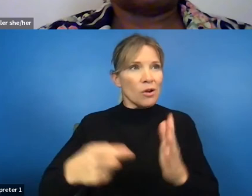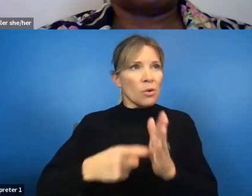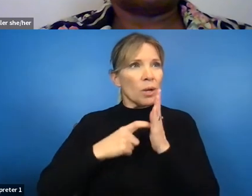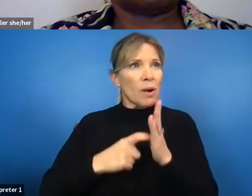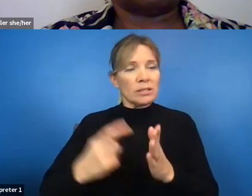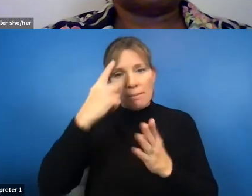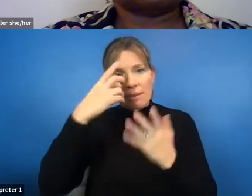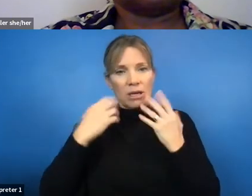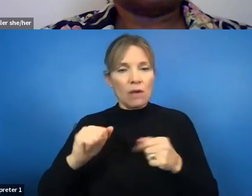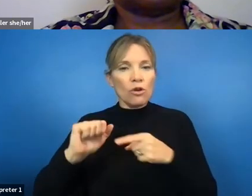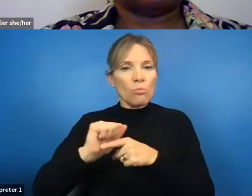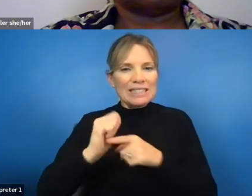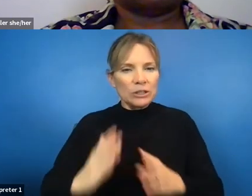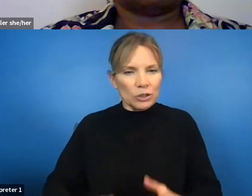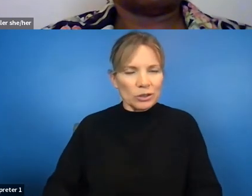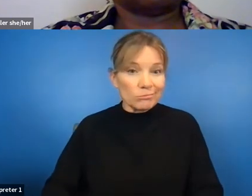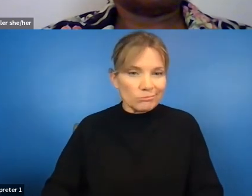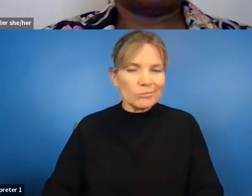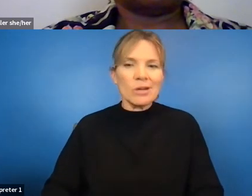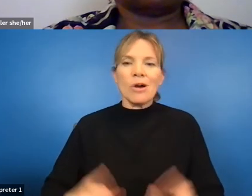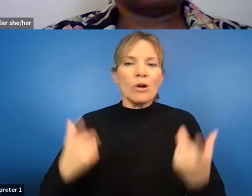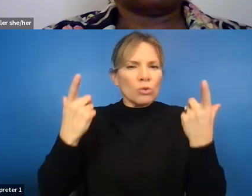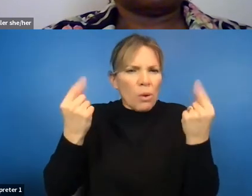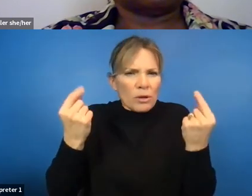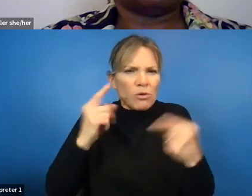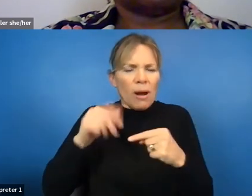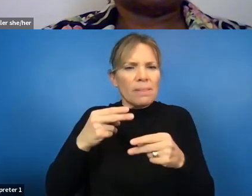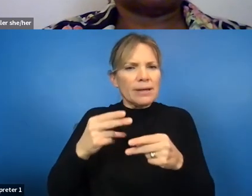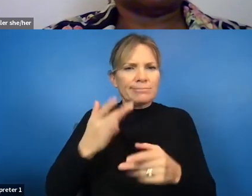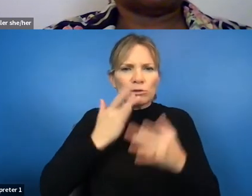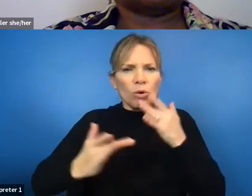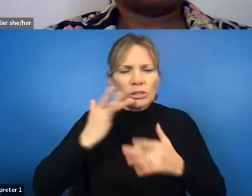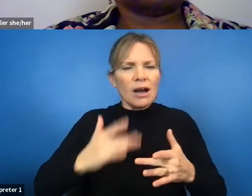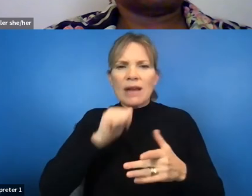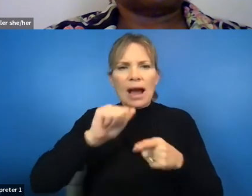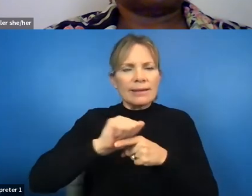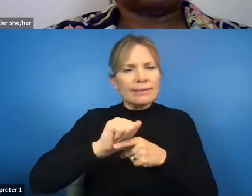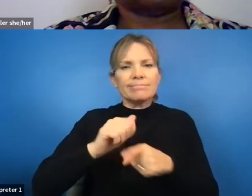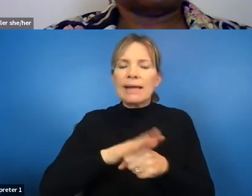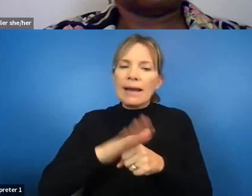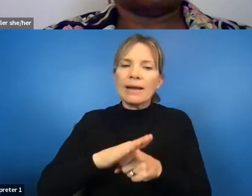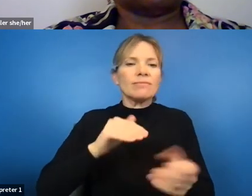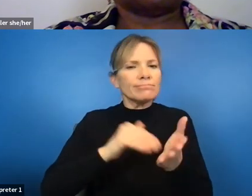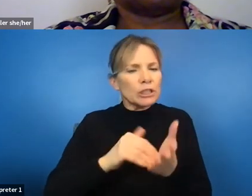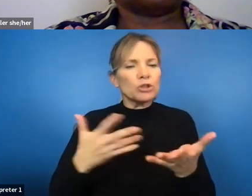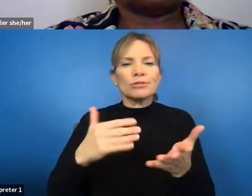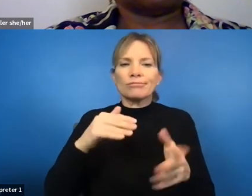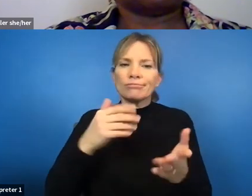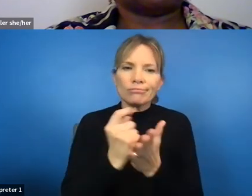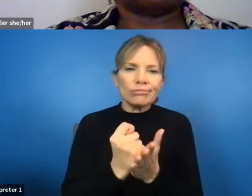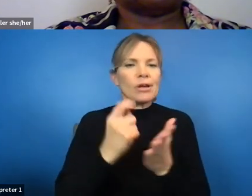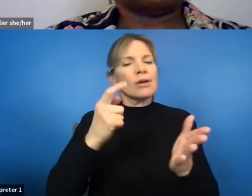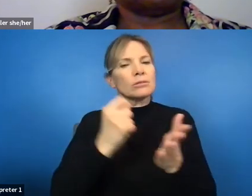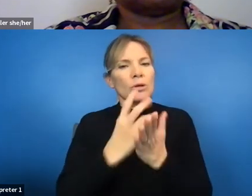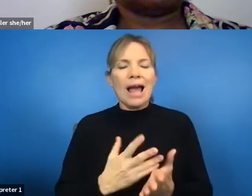mental health practitioners. So what can we do about the shortage of practitioners and the lack of cultural competency